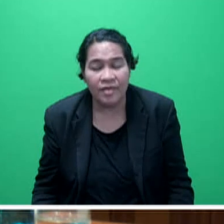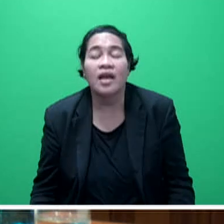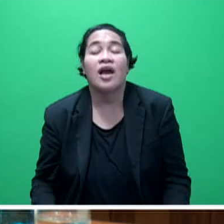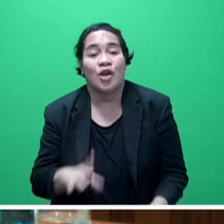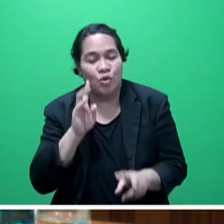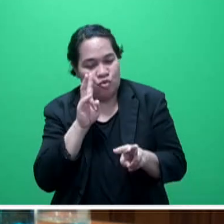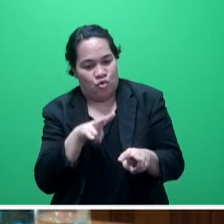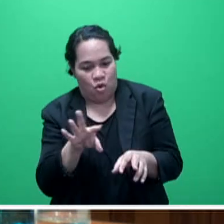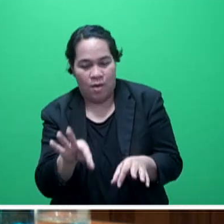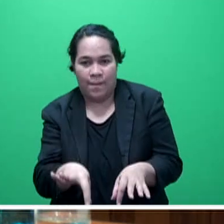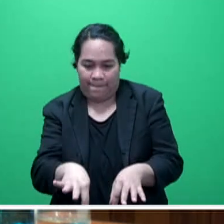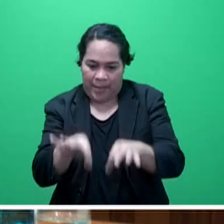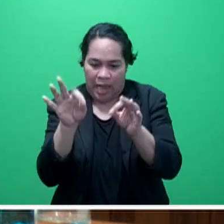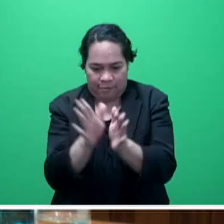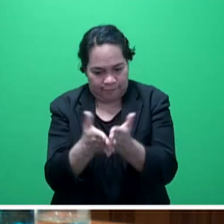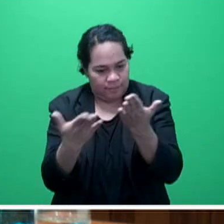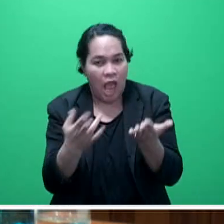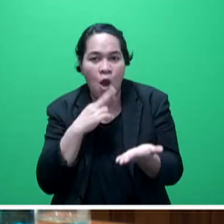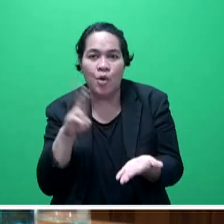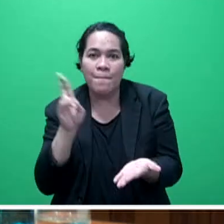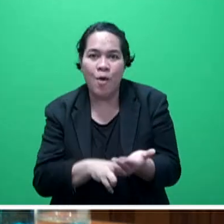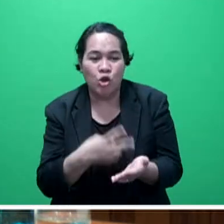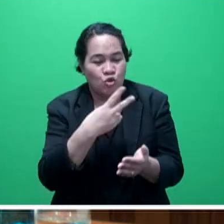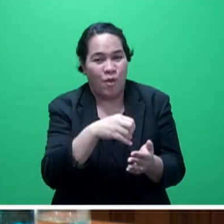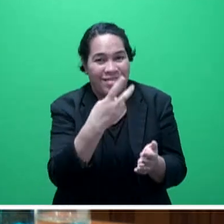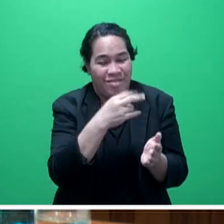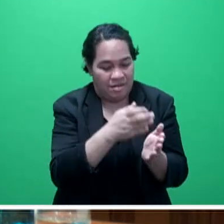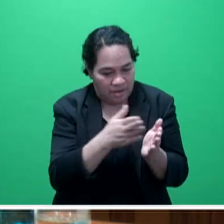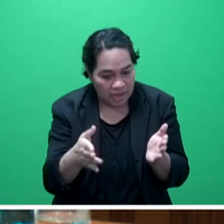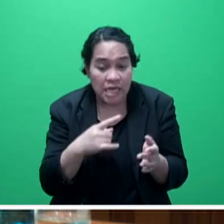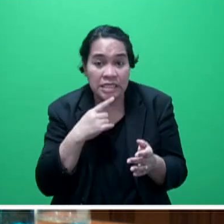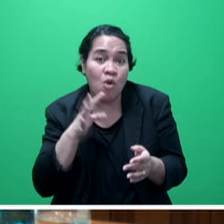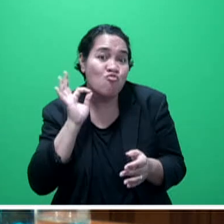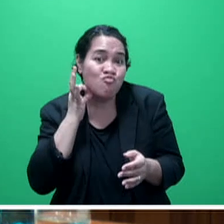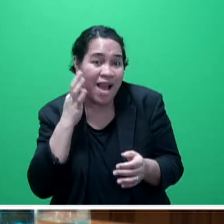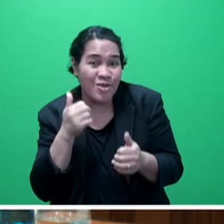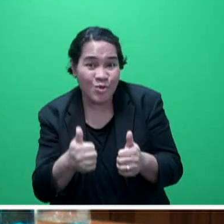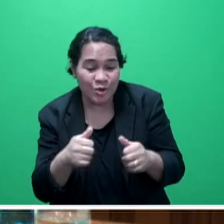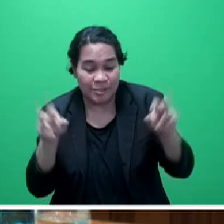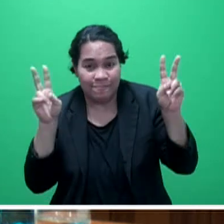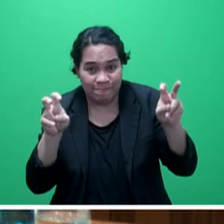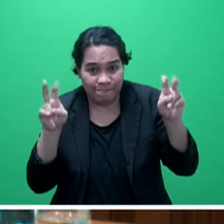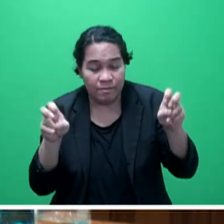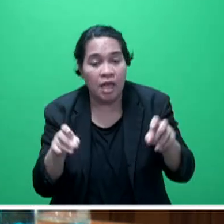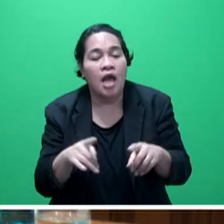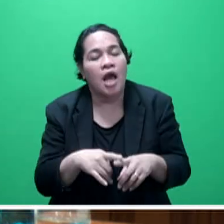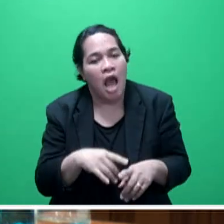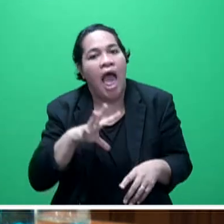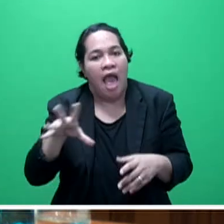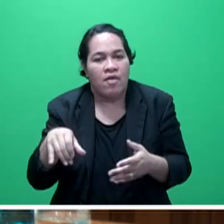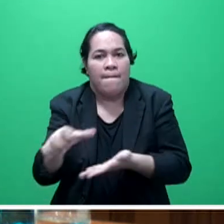hire purchase report that clearly states that white good industry for consumers is around 60 million every